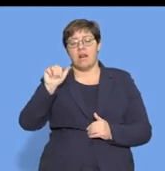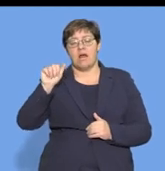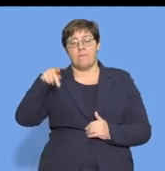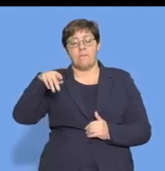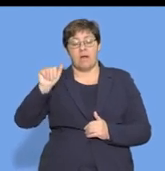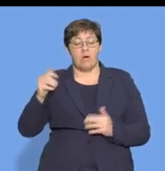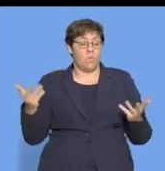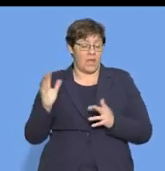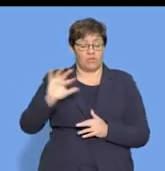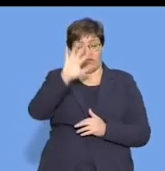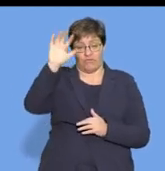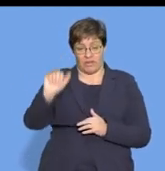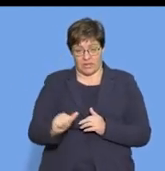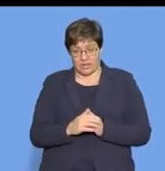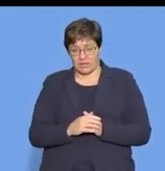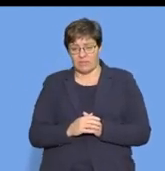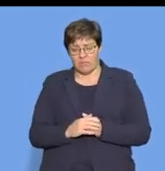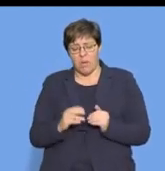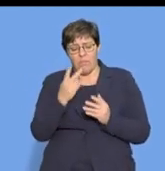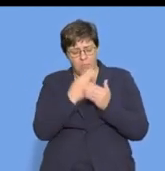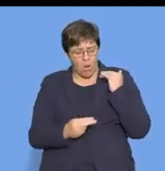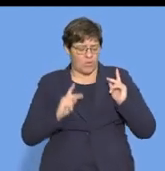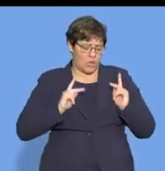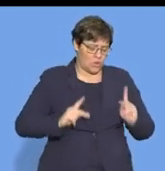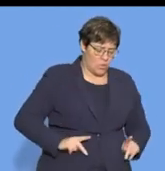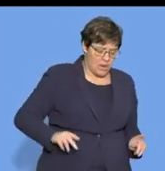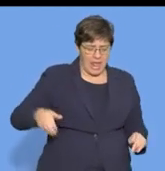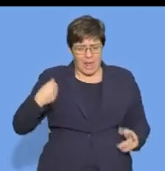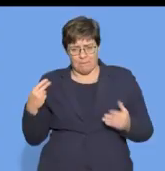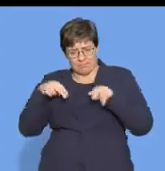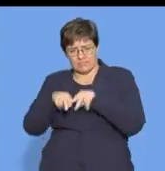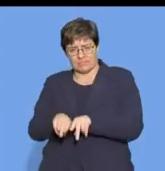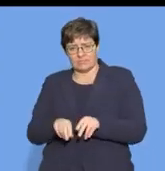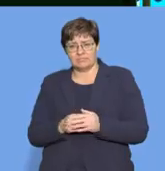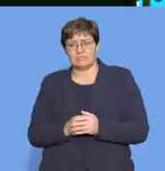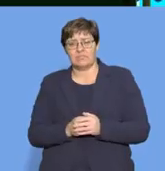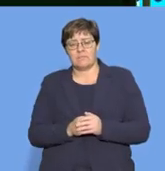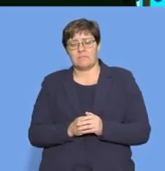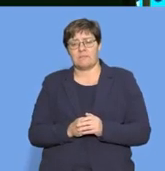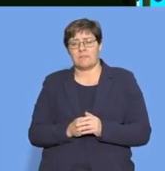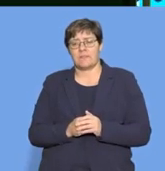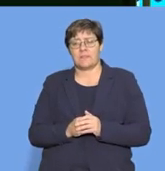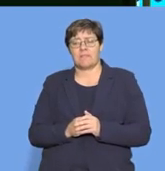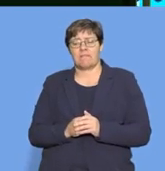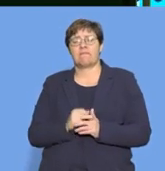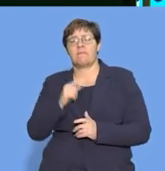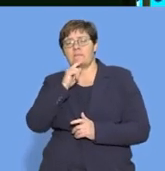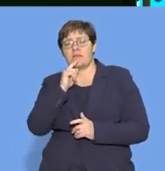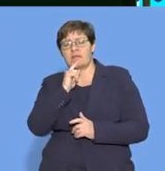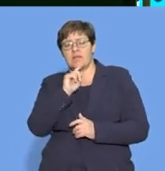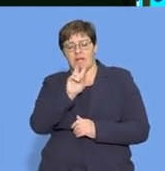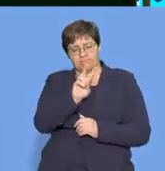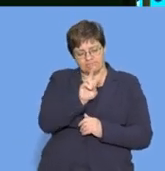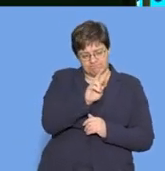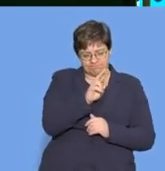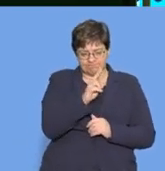Africa. Okay, and the fact that they had characteristics that were both human and apes means that they regarded